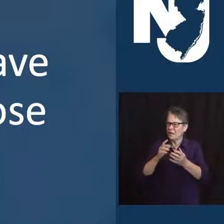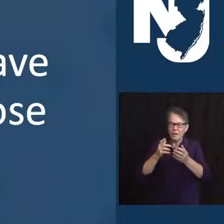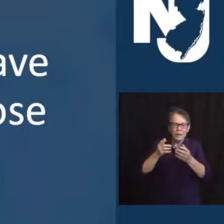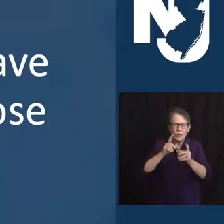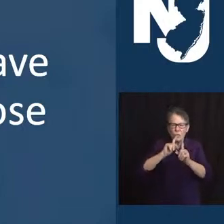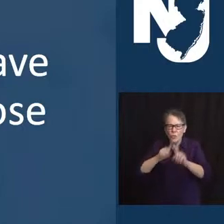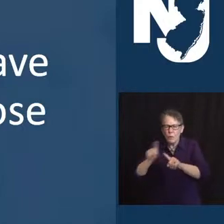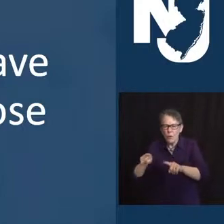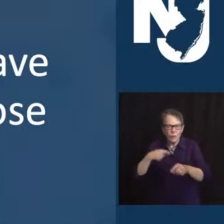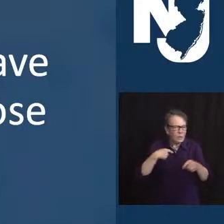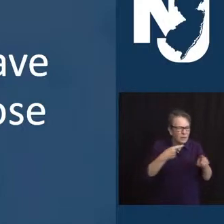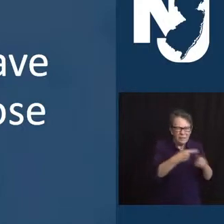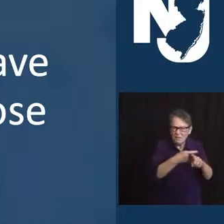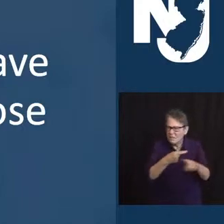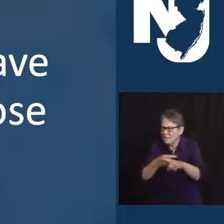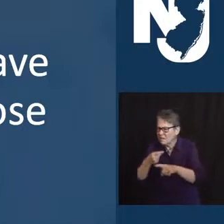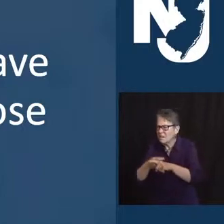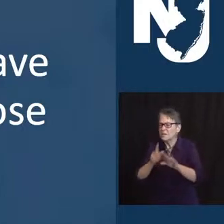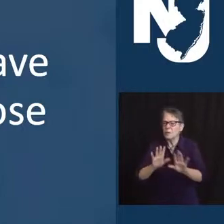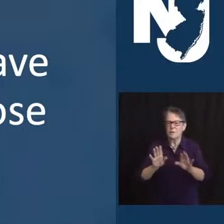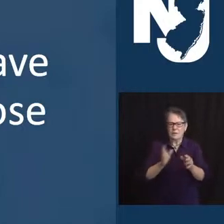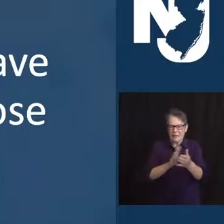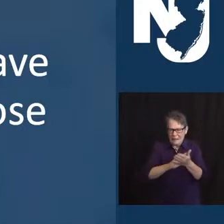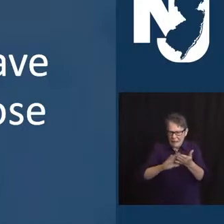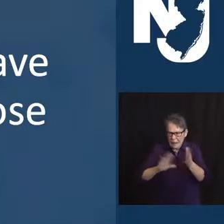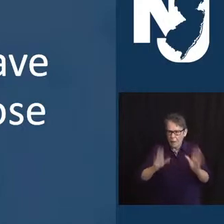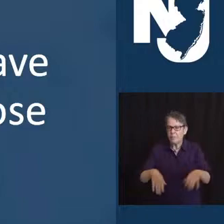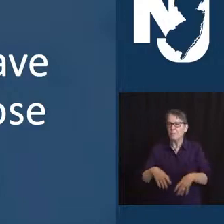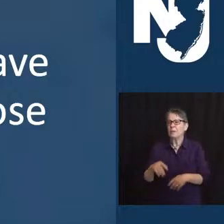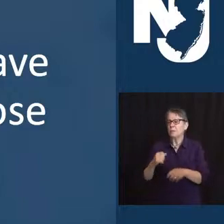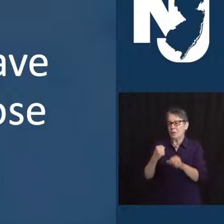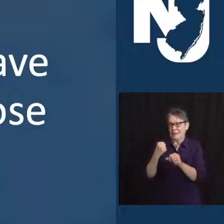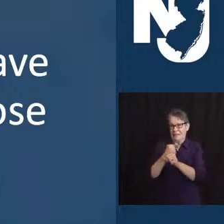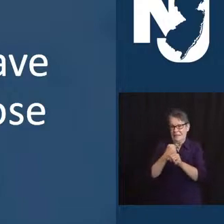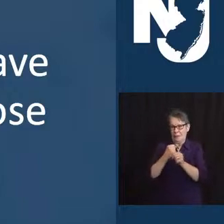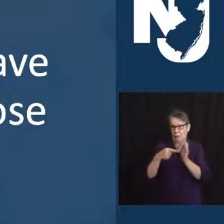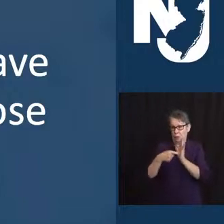hard copy this morning. According to the latest statistics from the Department of Health,